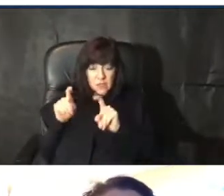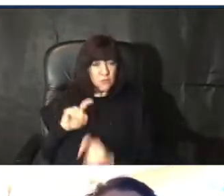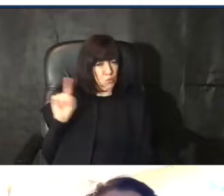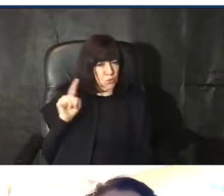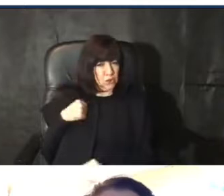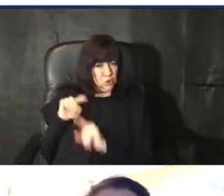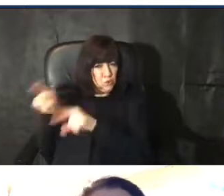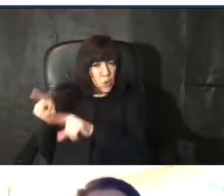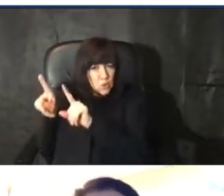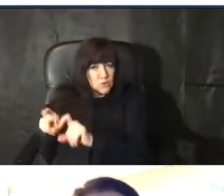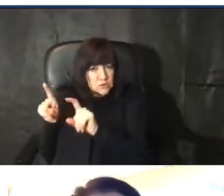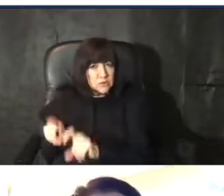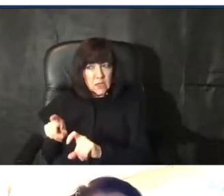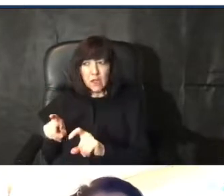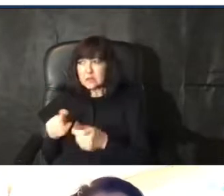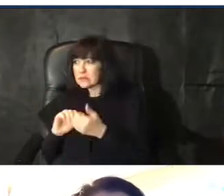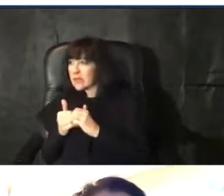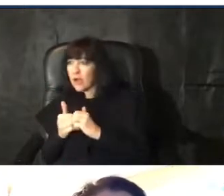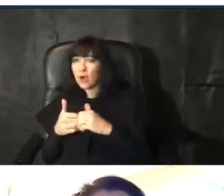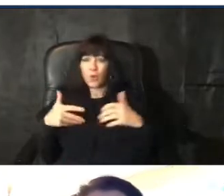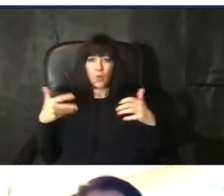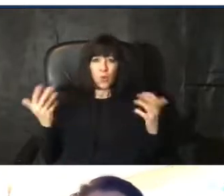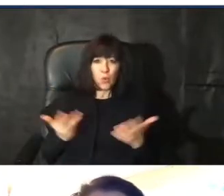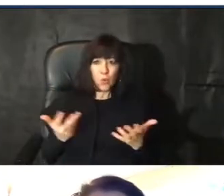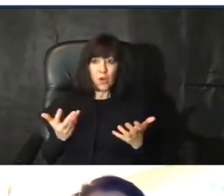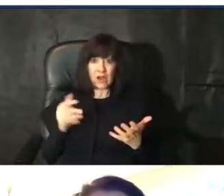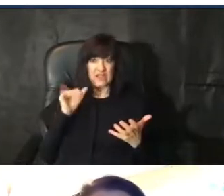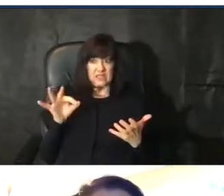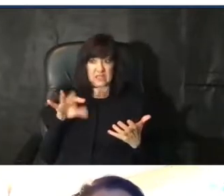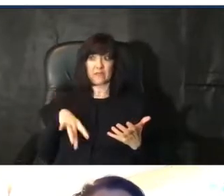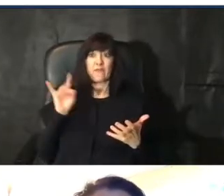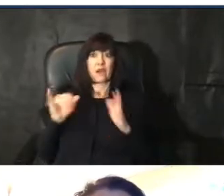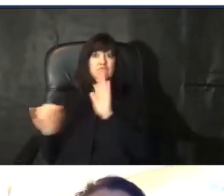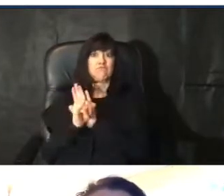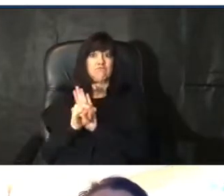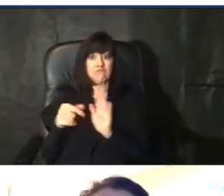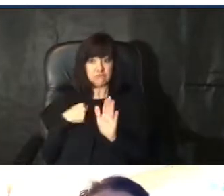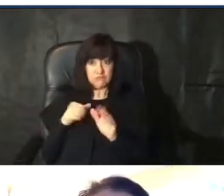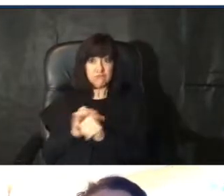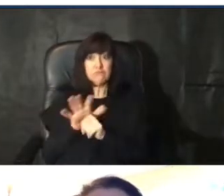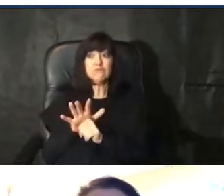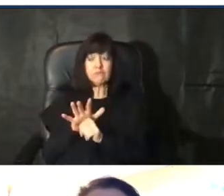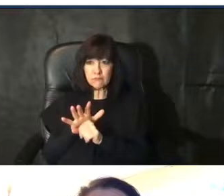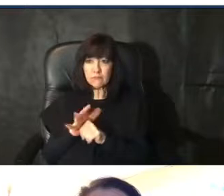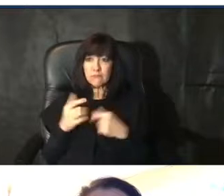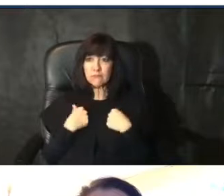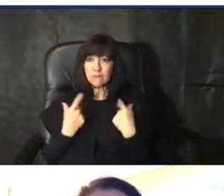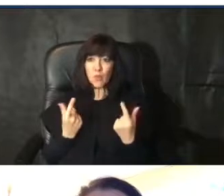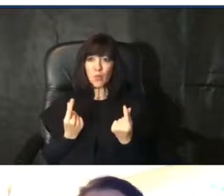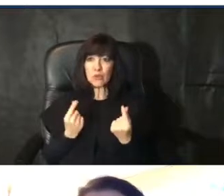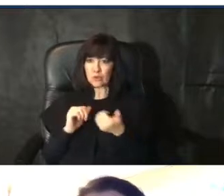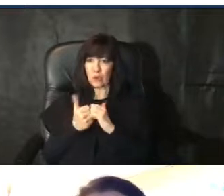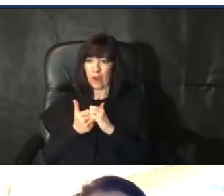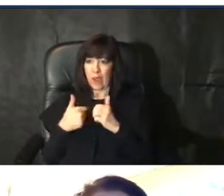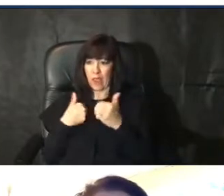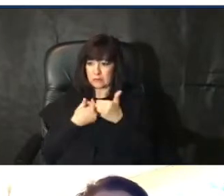back positive? So we've been talking to them about, well, these are the steps we're going to take. Here's where you can go to get